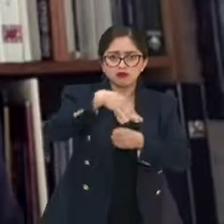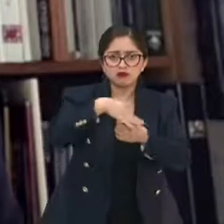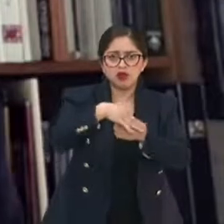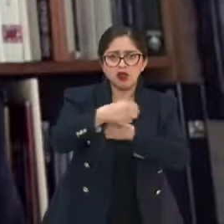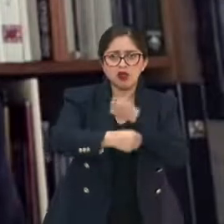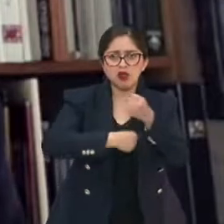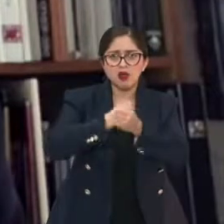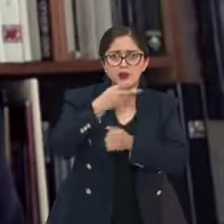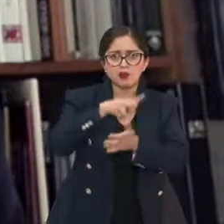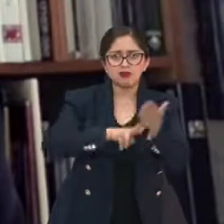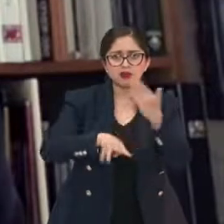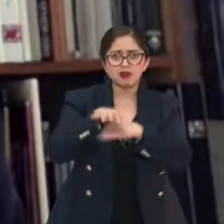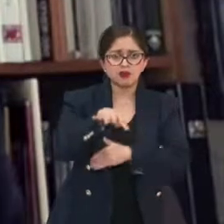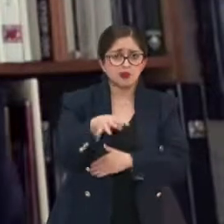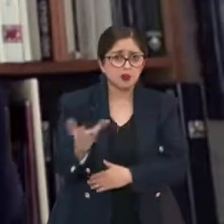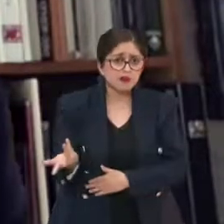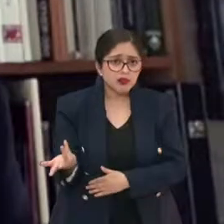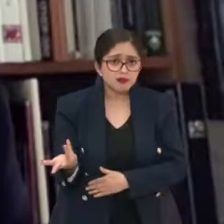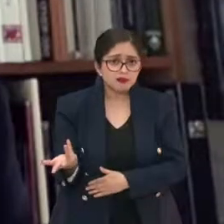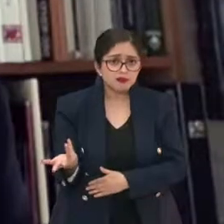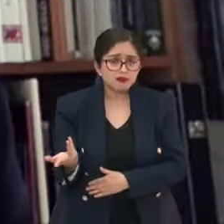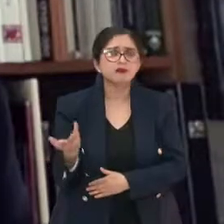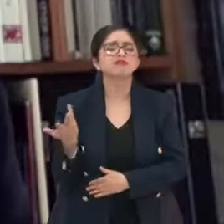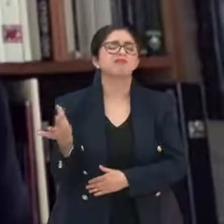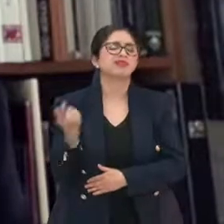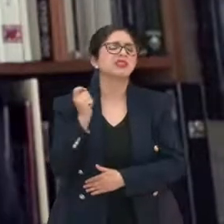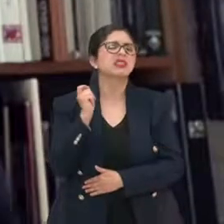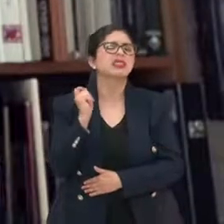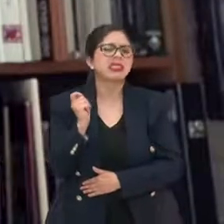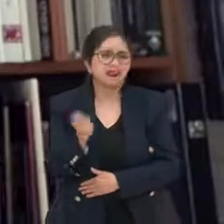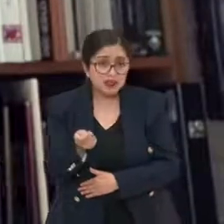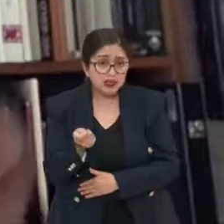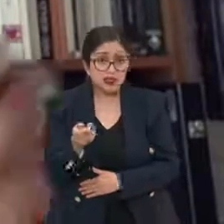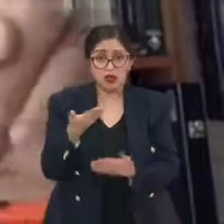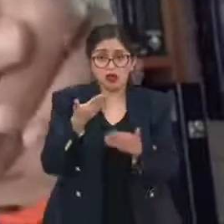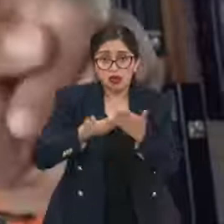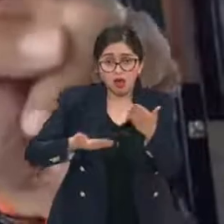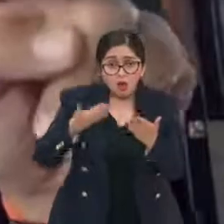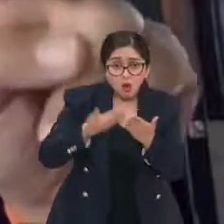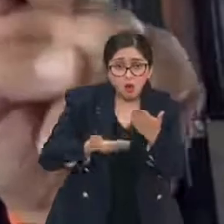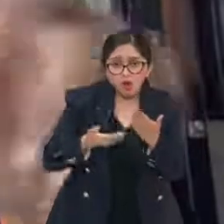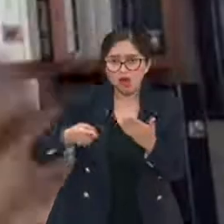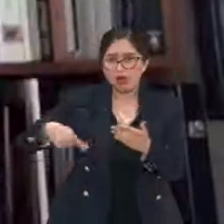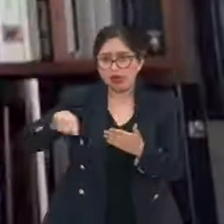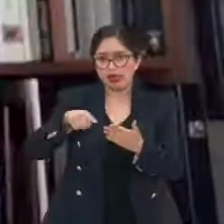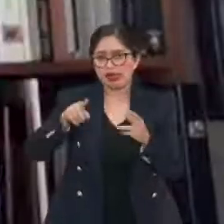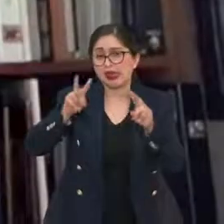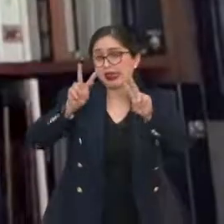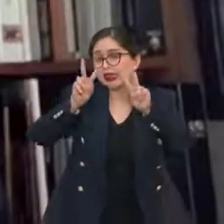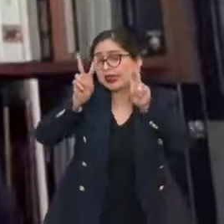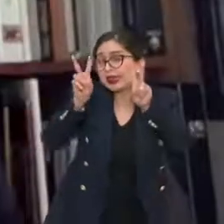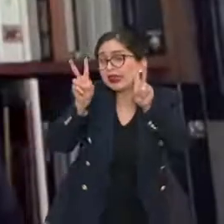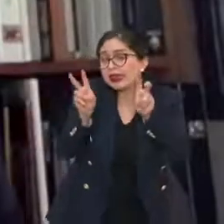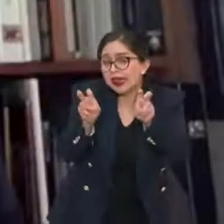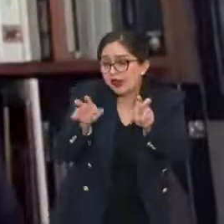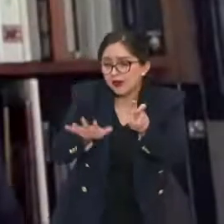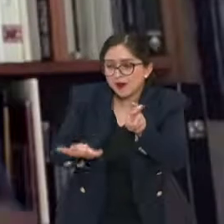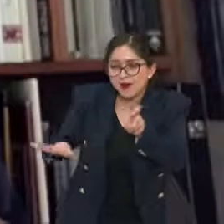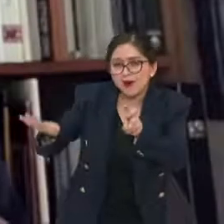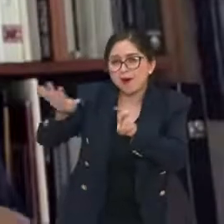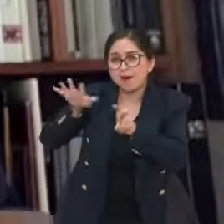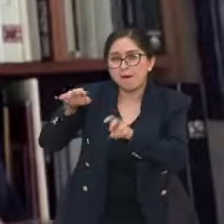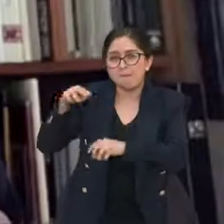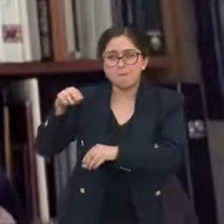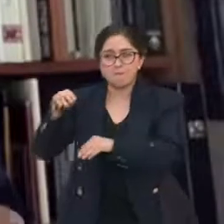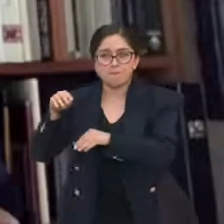to be part of the electoral process in that year. Thus, the renewal, quote unquote, of